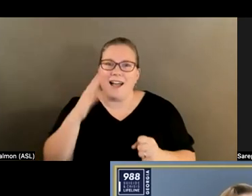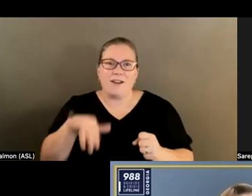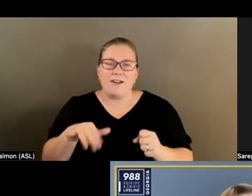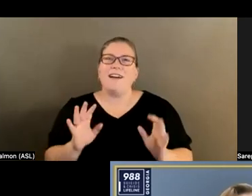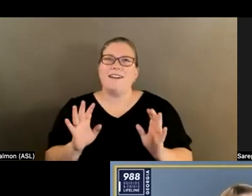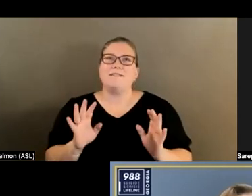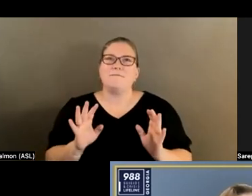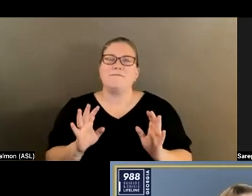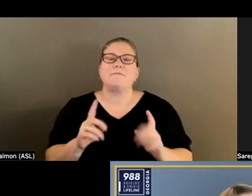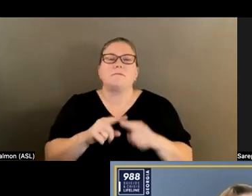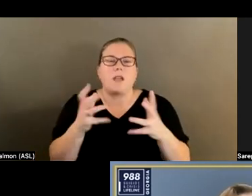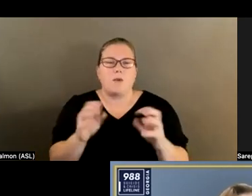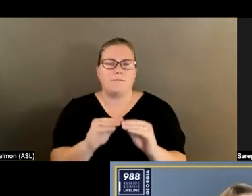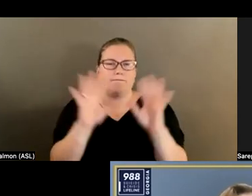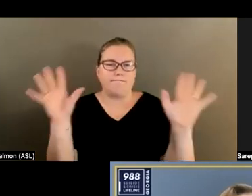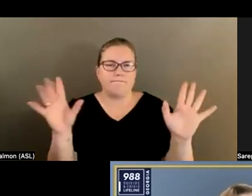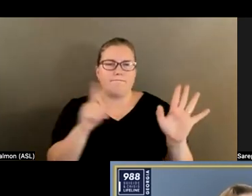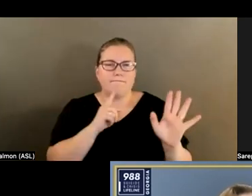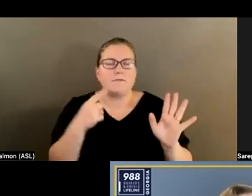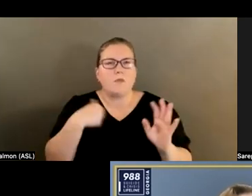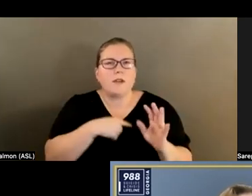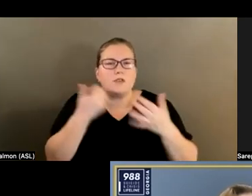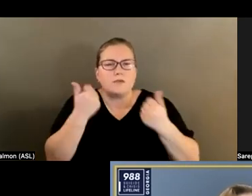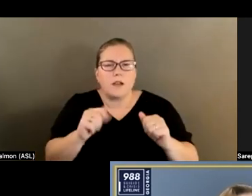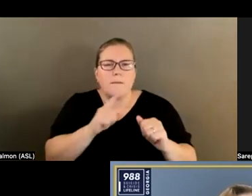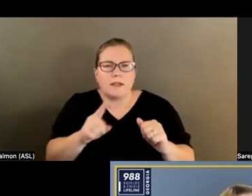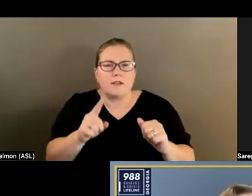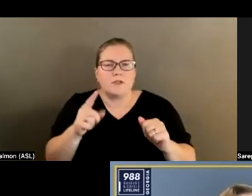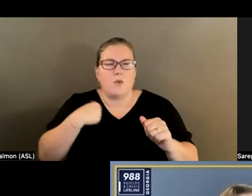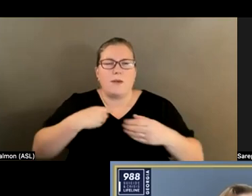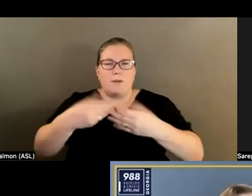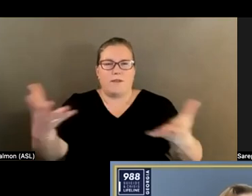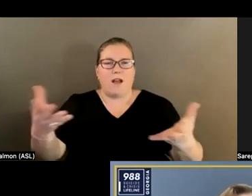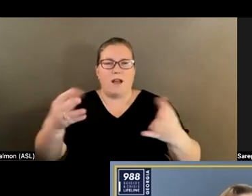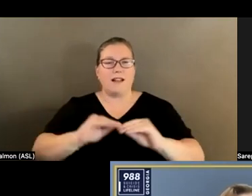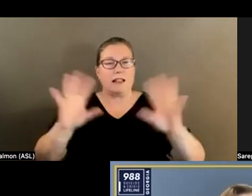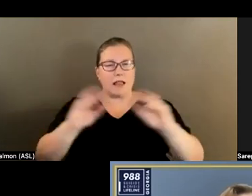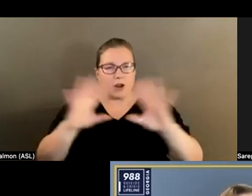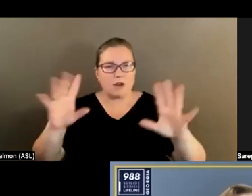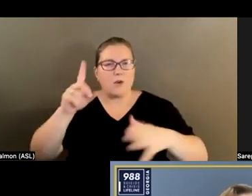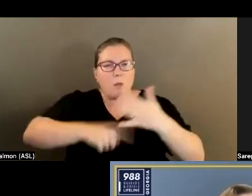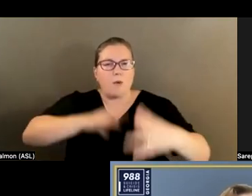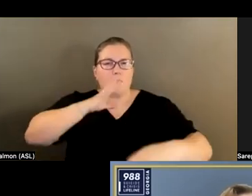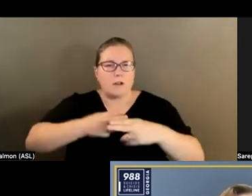to be sure that we try to start to provide that clarity here. So